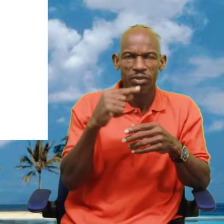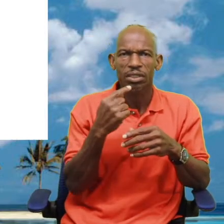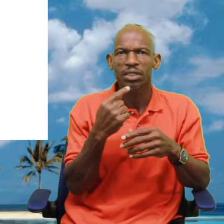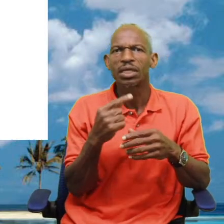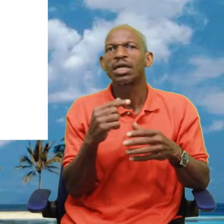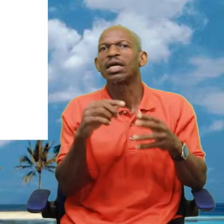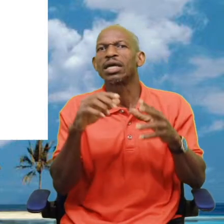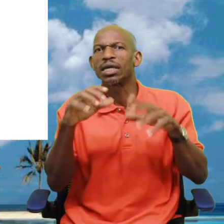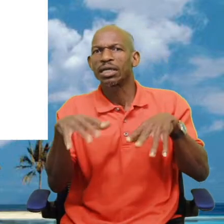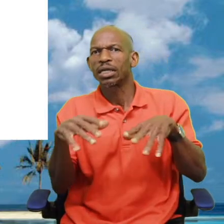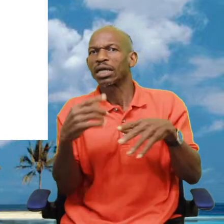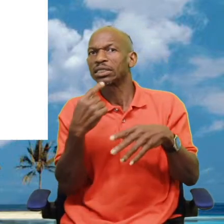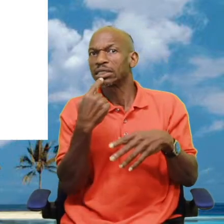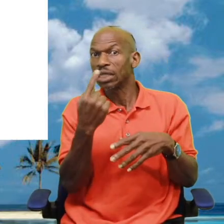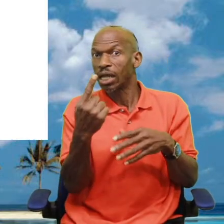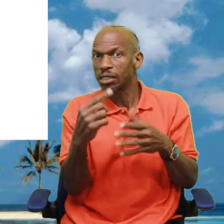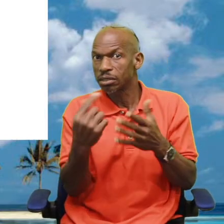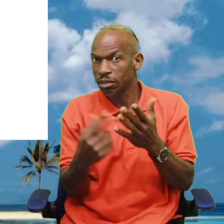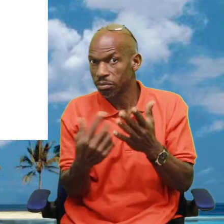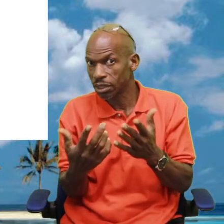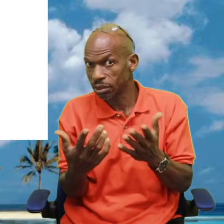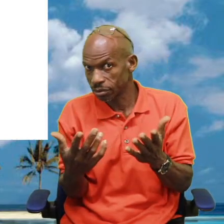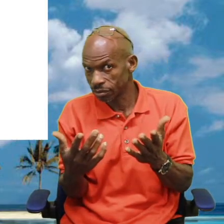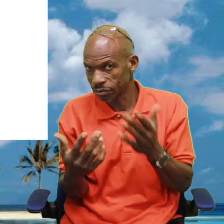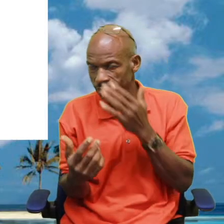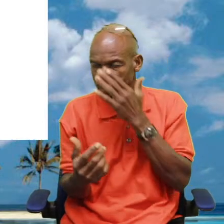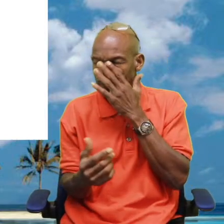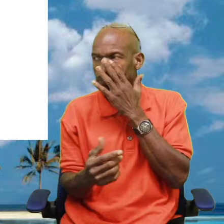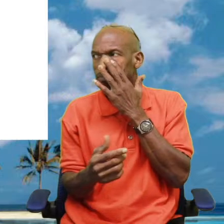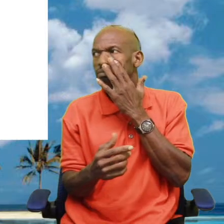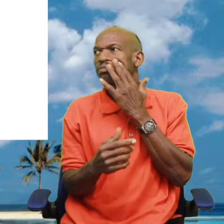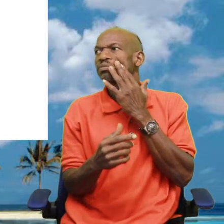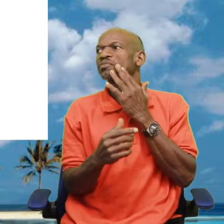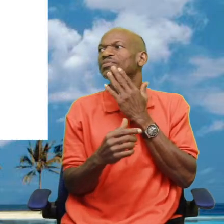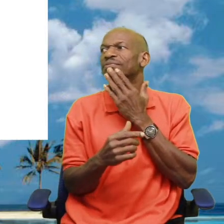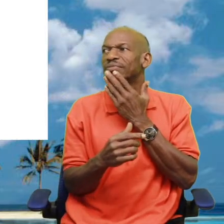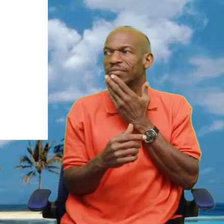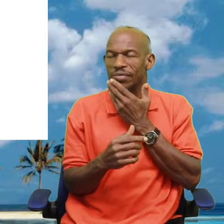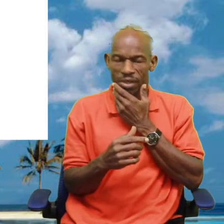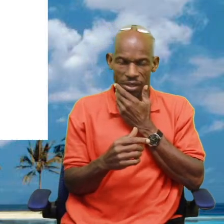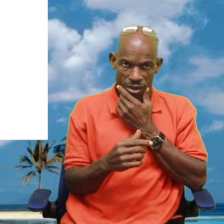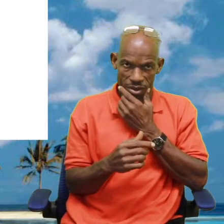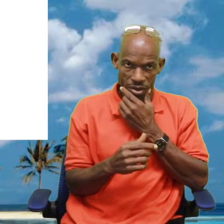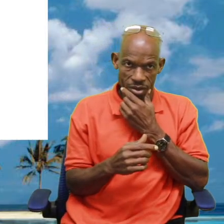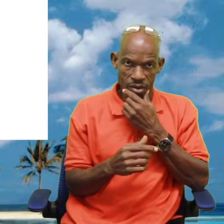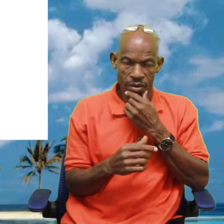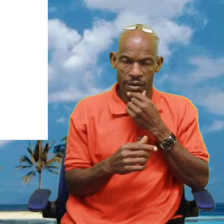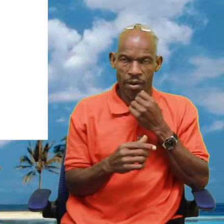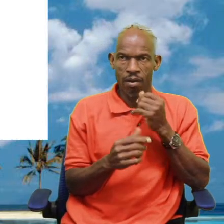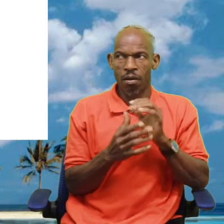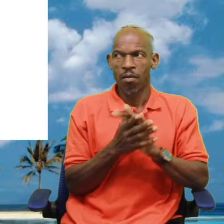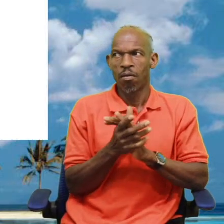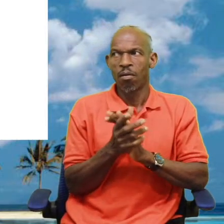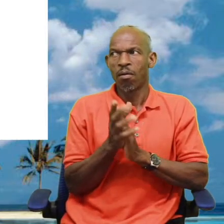So I want you to take note of this. How we are going to start our